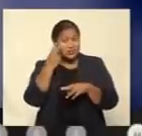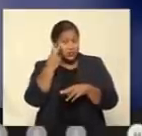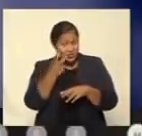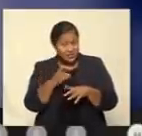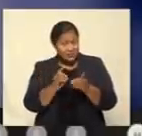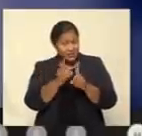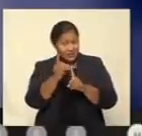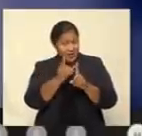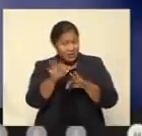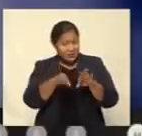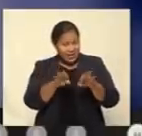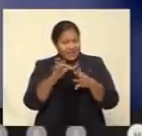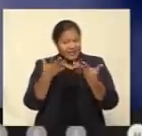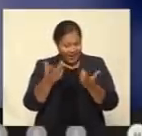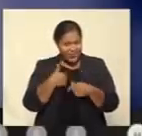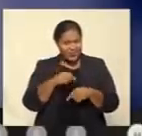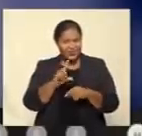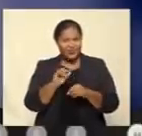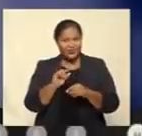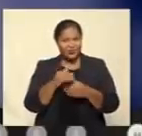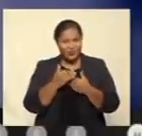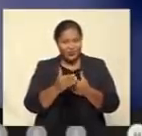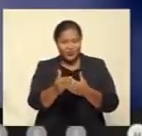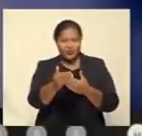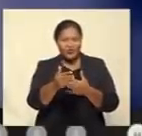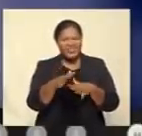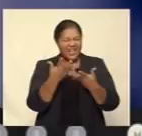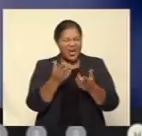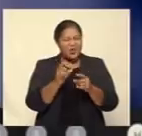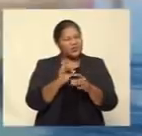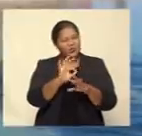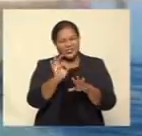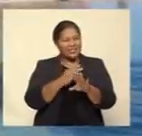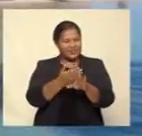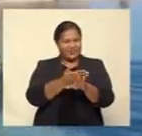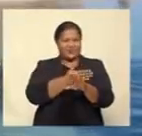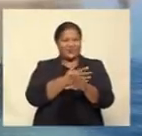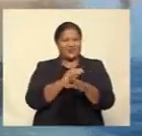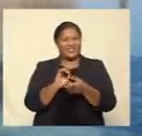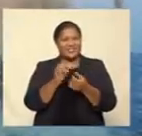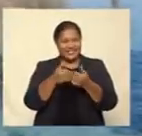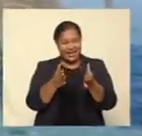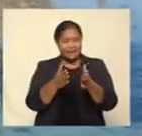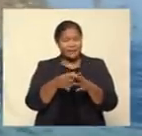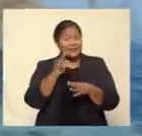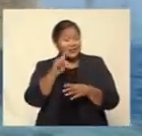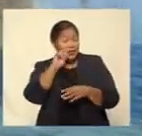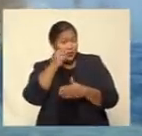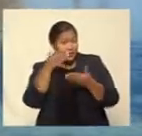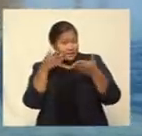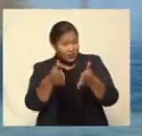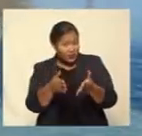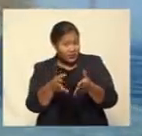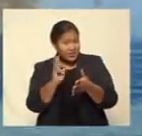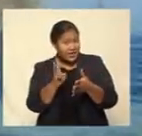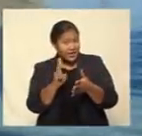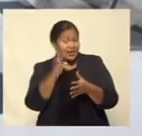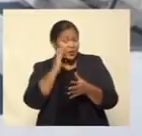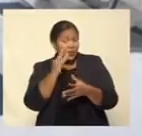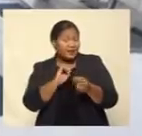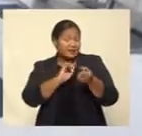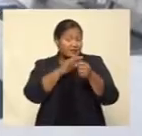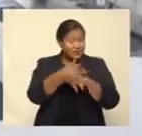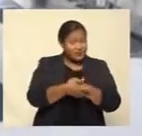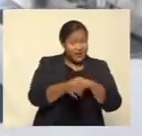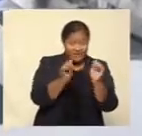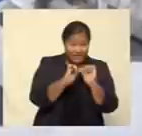are undertaking now, just the preliminary stages, that will be focused again on COVID recovery and